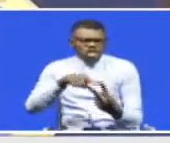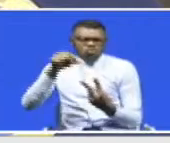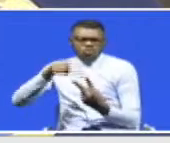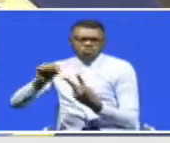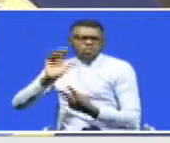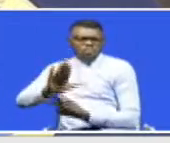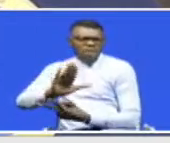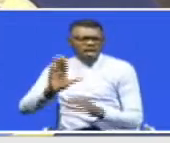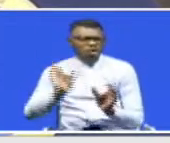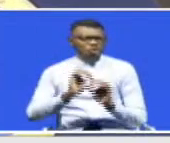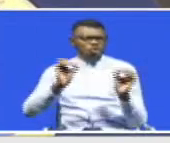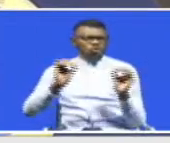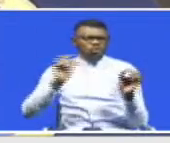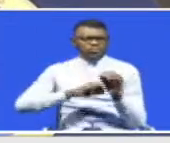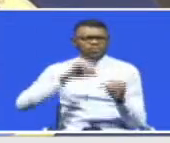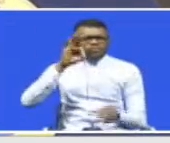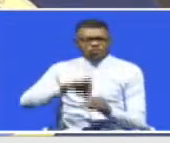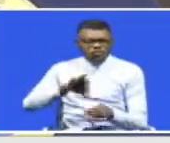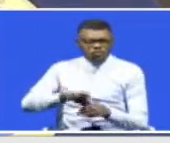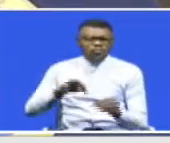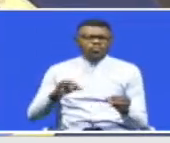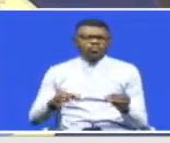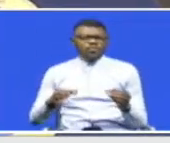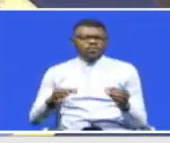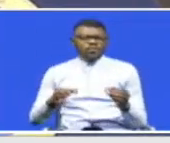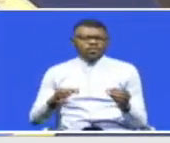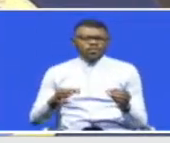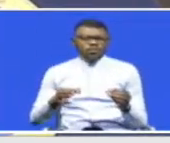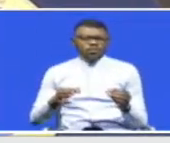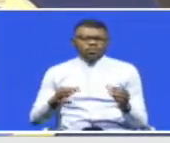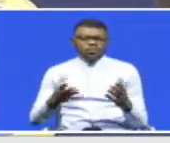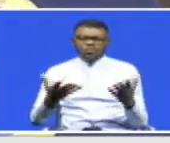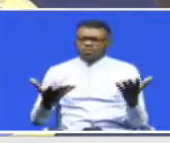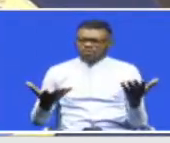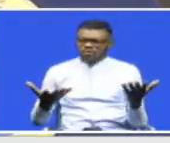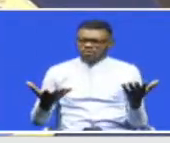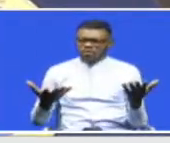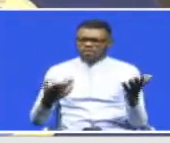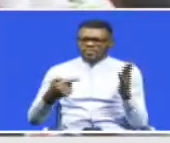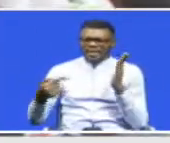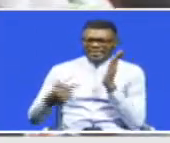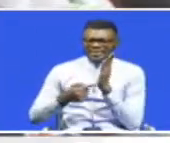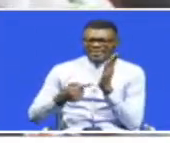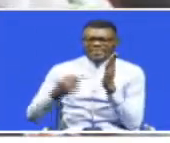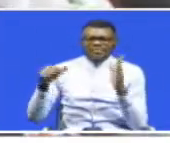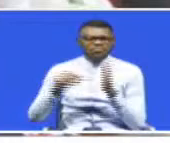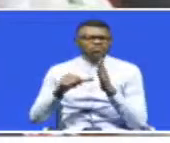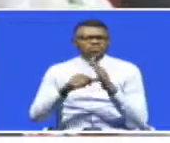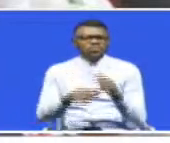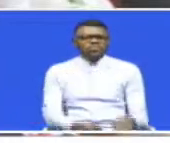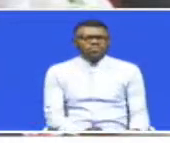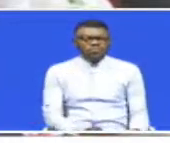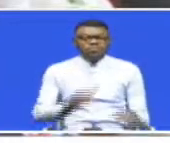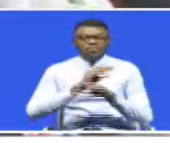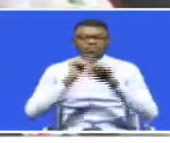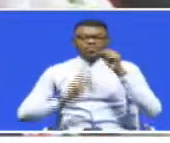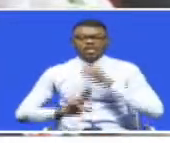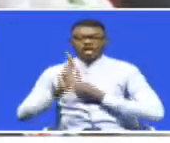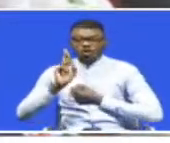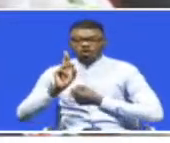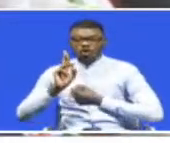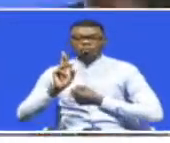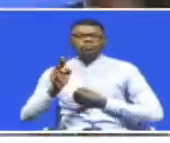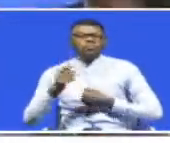at the ballot box on the basis of elevating technicalities? President Uhuru Kenyatta saying